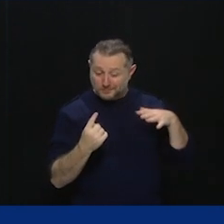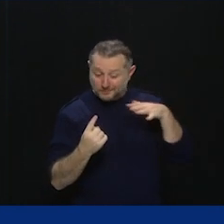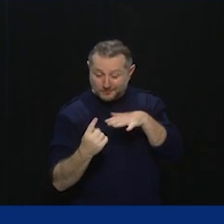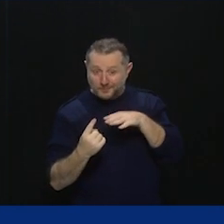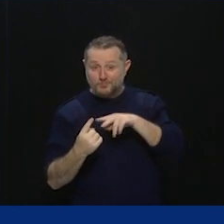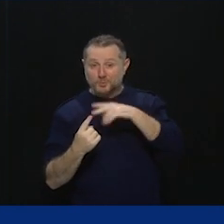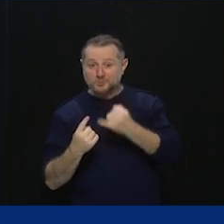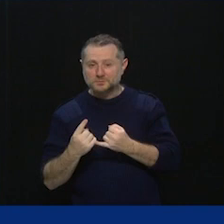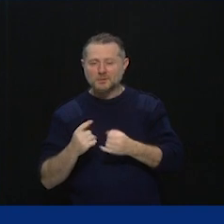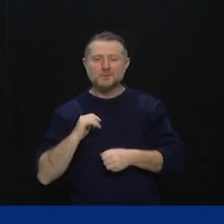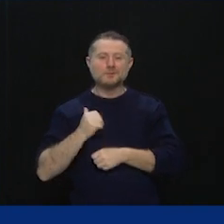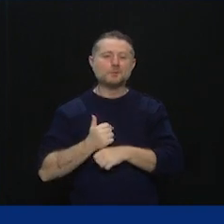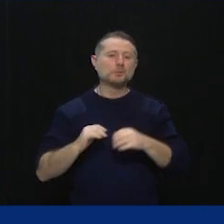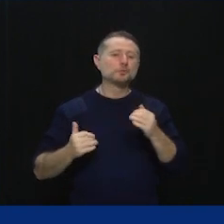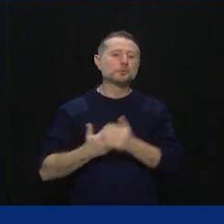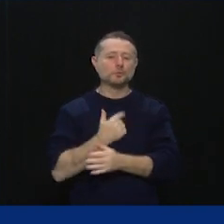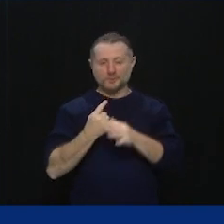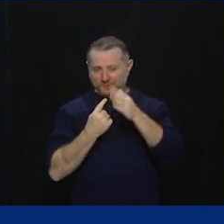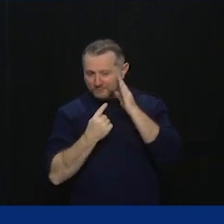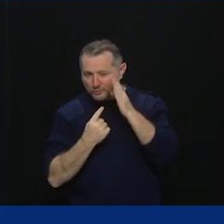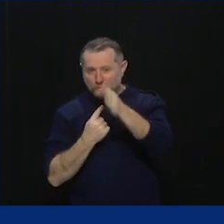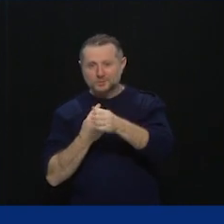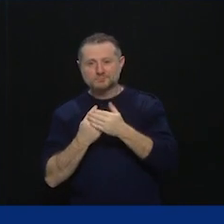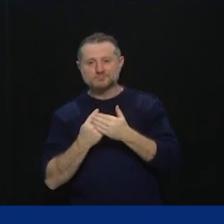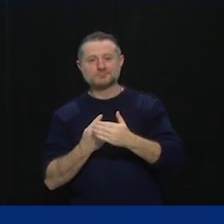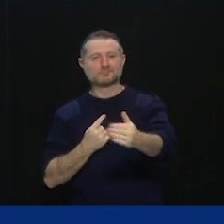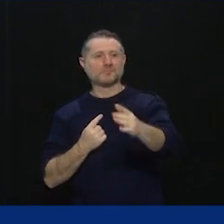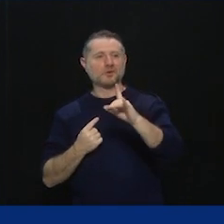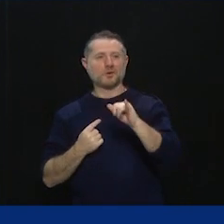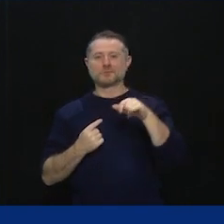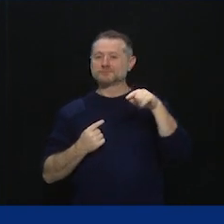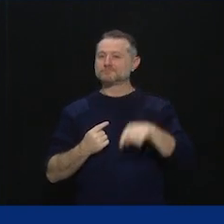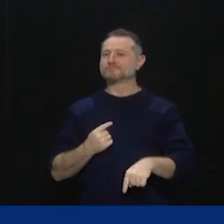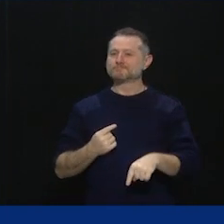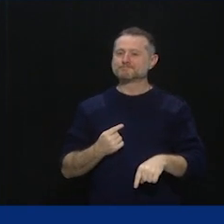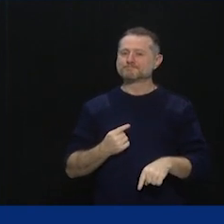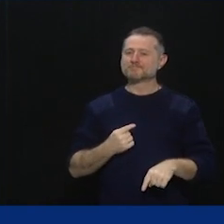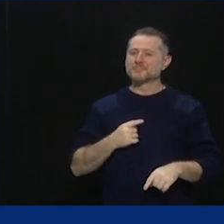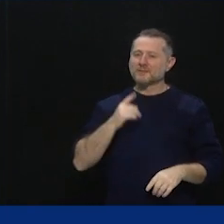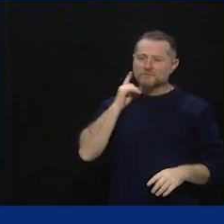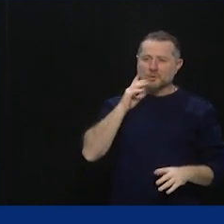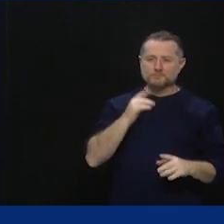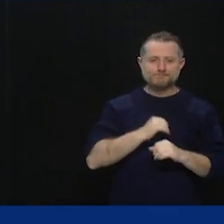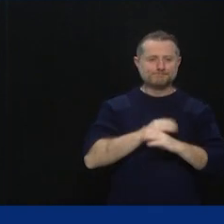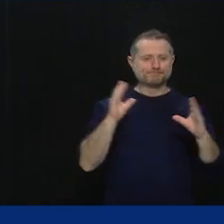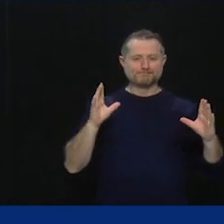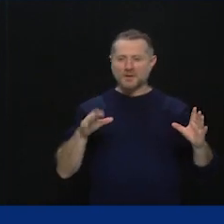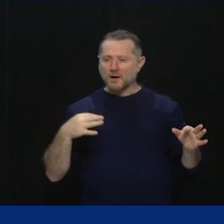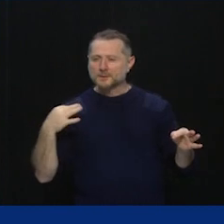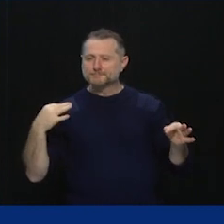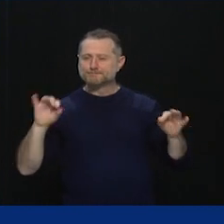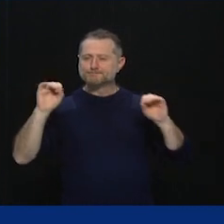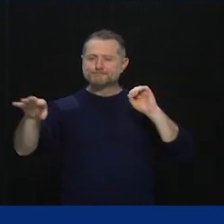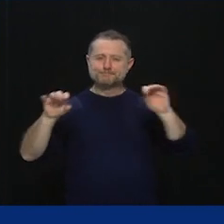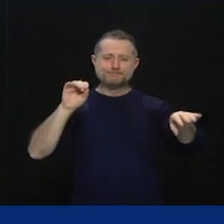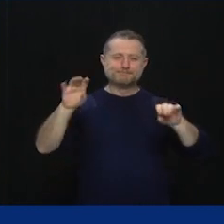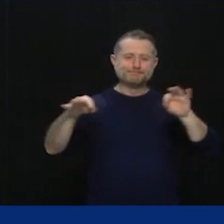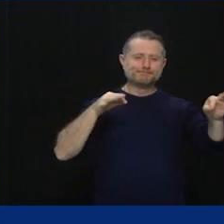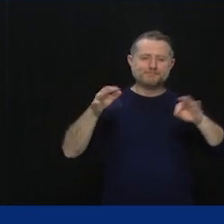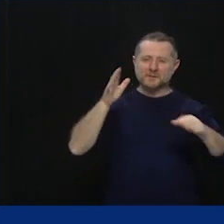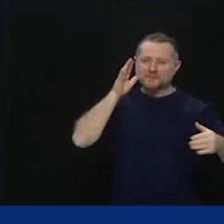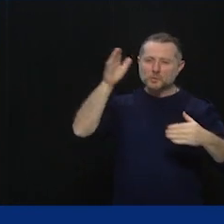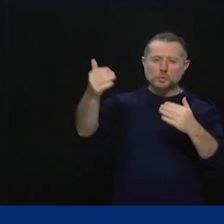island. It's creating and spelling out a new future. So I'll just leave you, a lot of